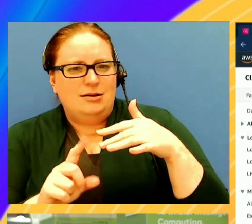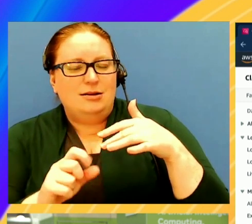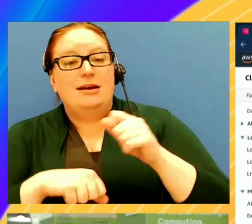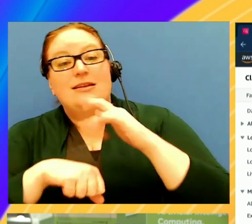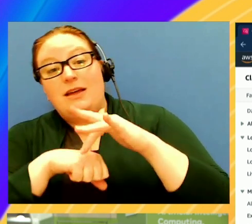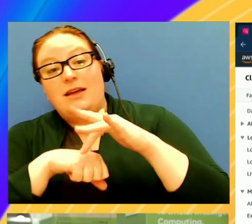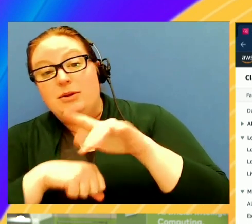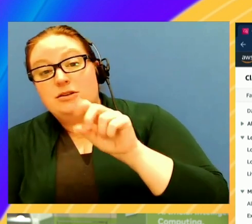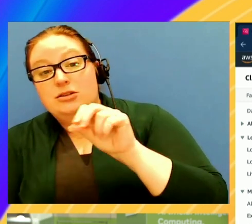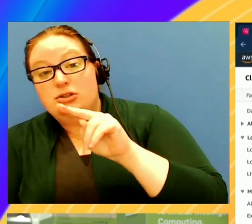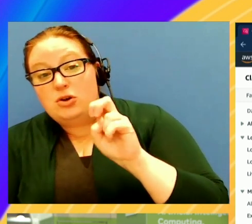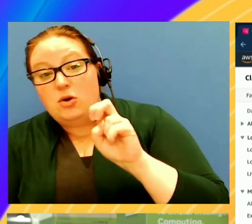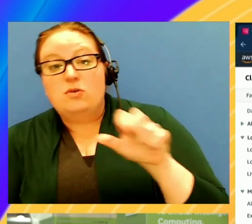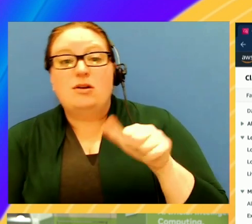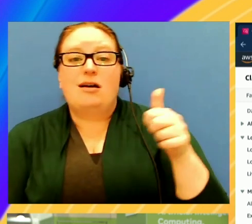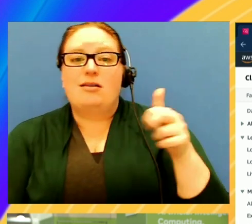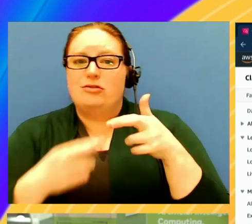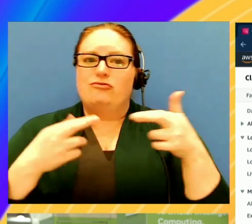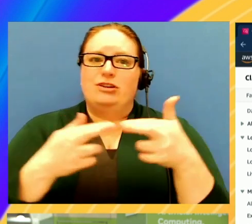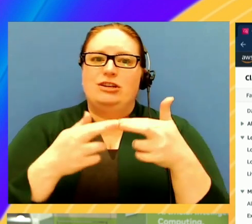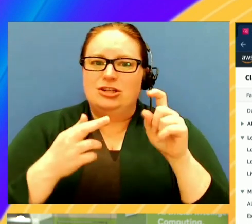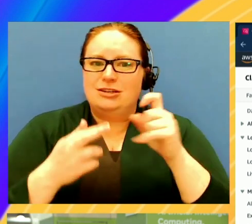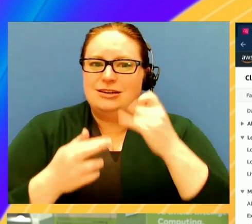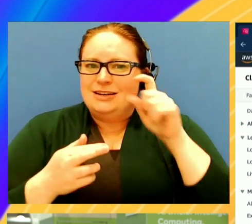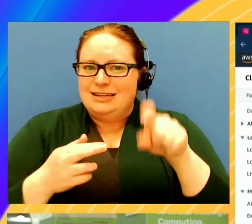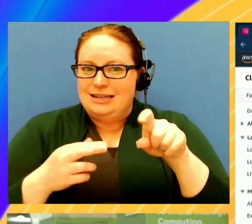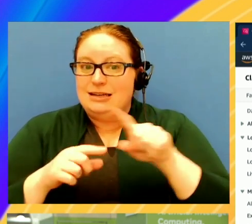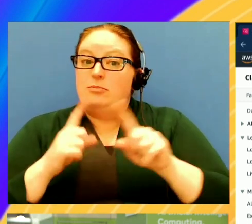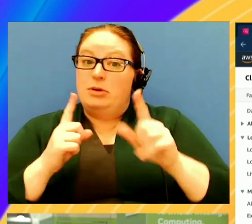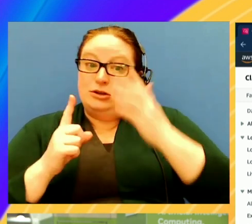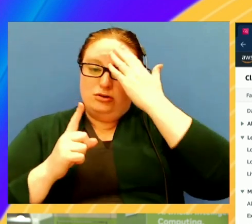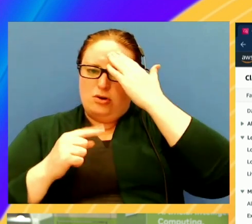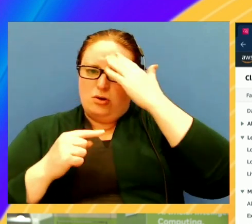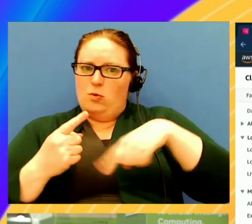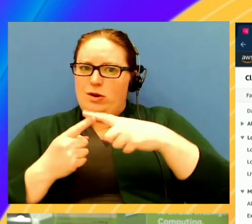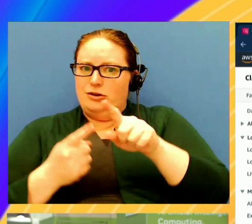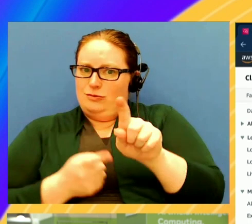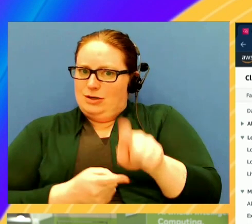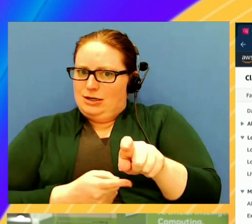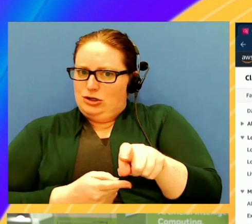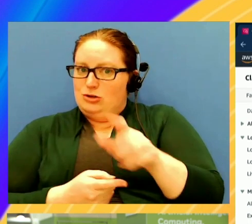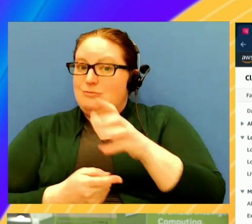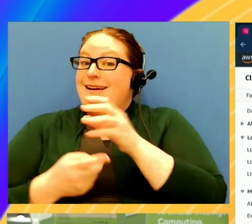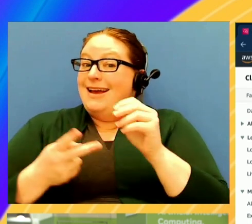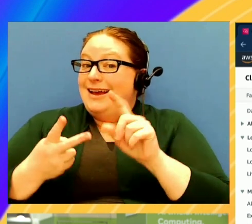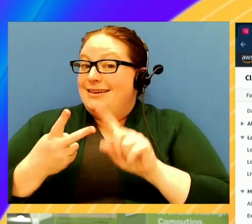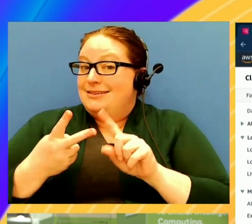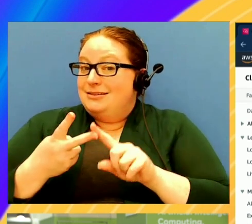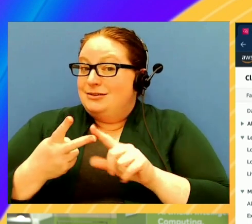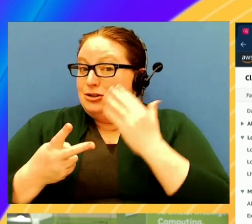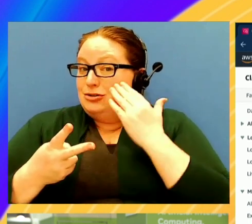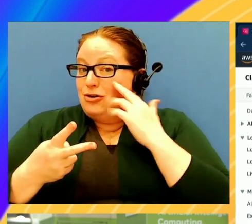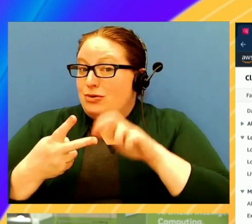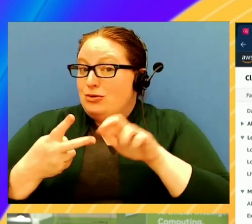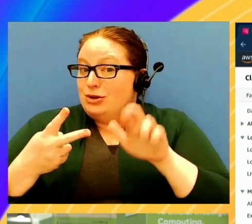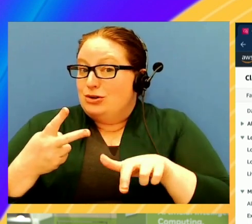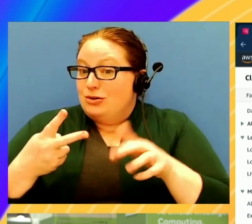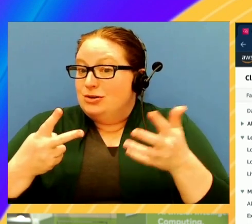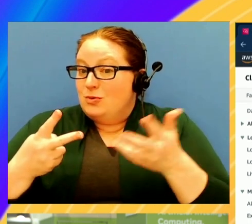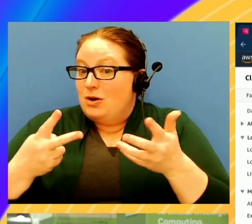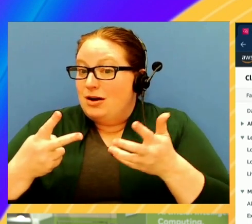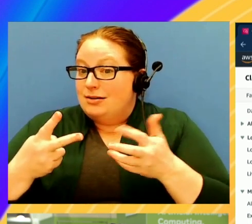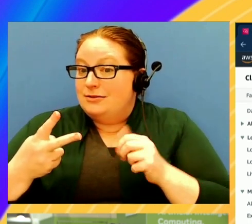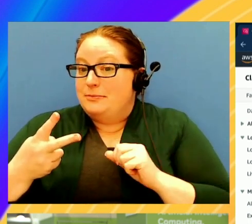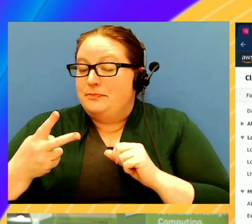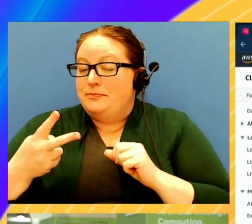another region if needed, but do you know when you need to do that? And do you know what the results are going to be if you were to do that?